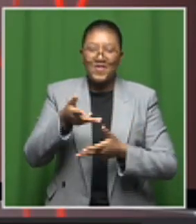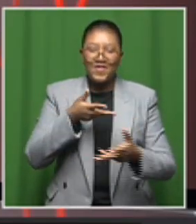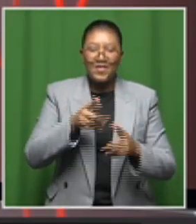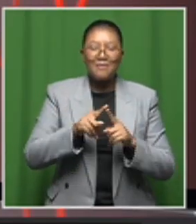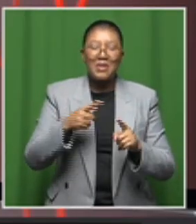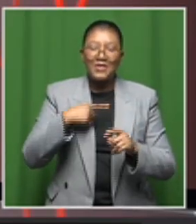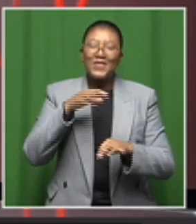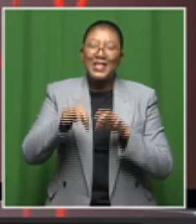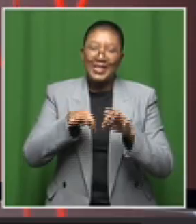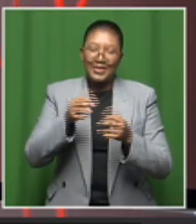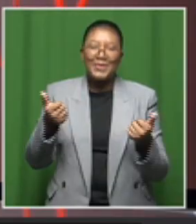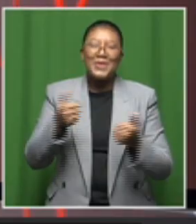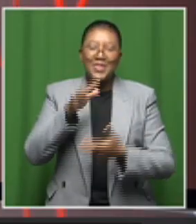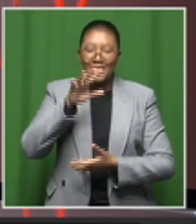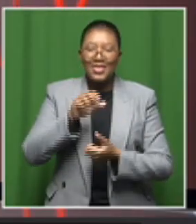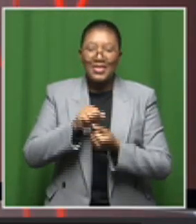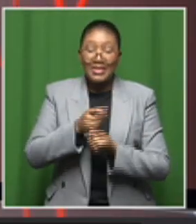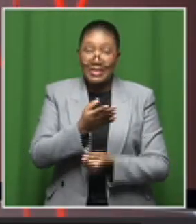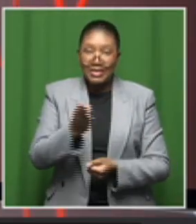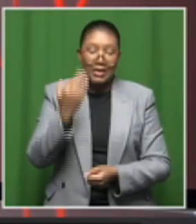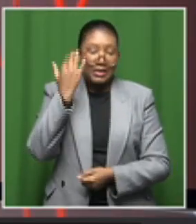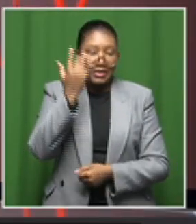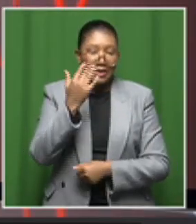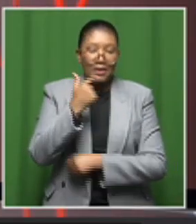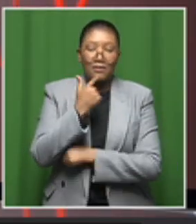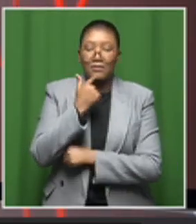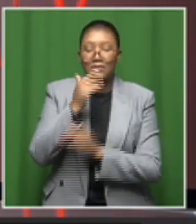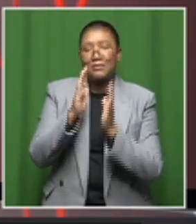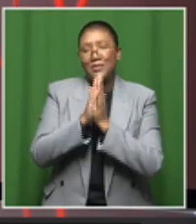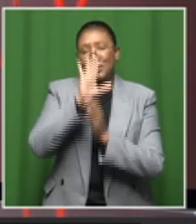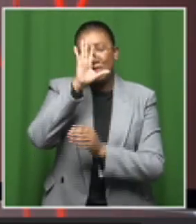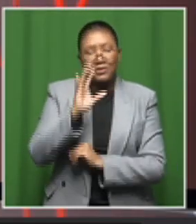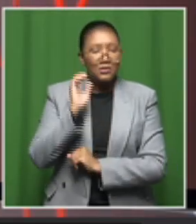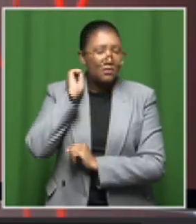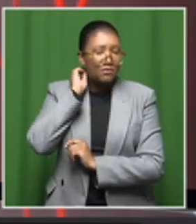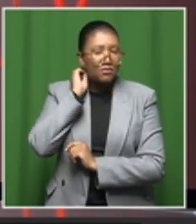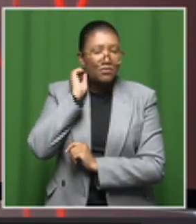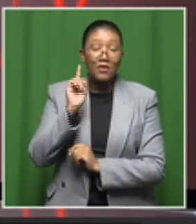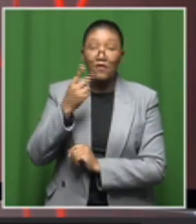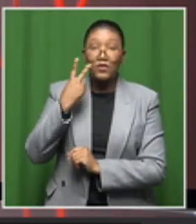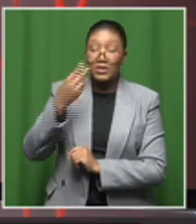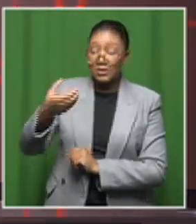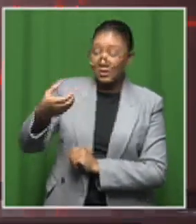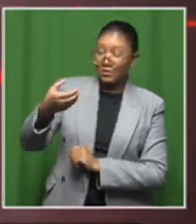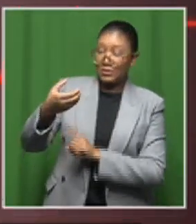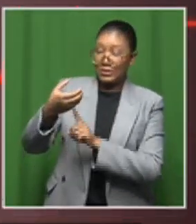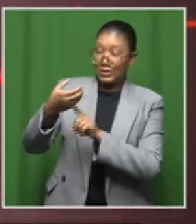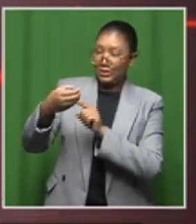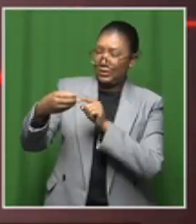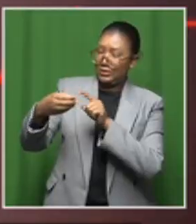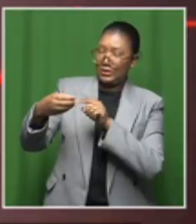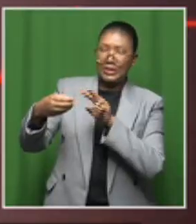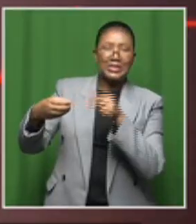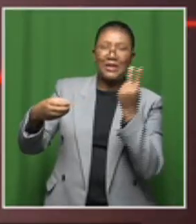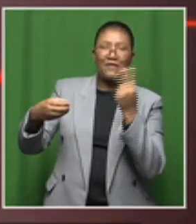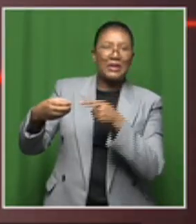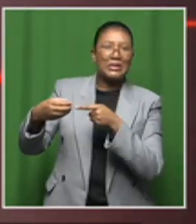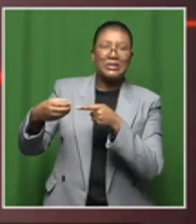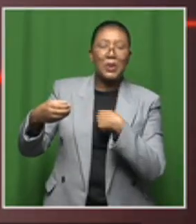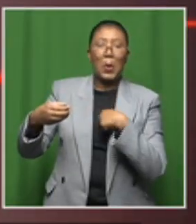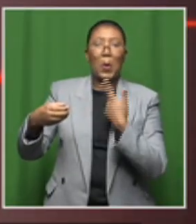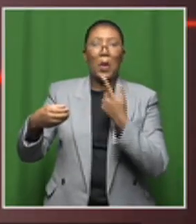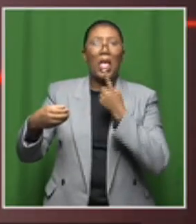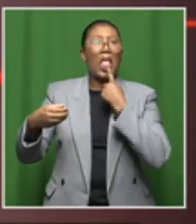people some food for thought, because really just take care. If things look different, the packaging is not right, if it